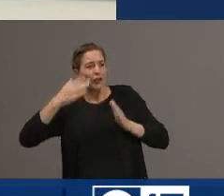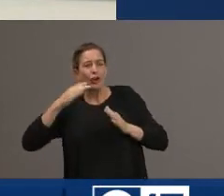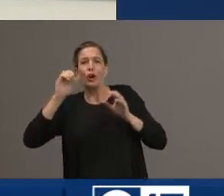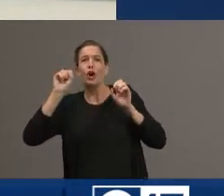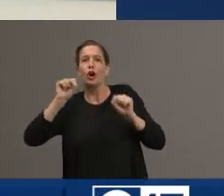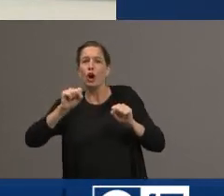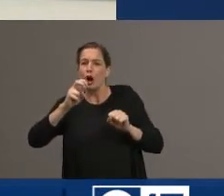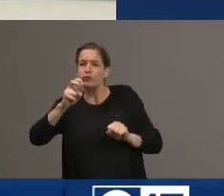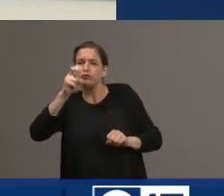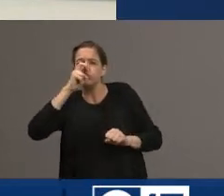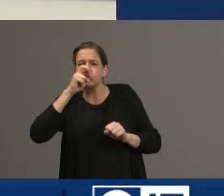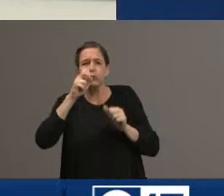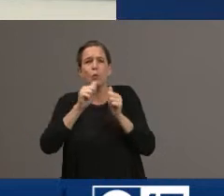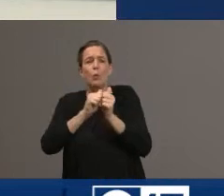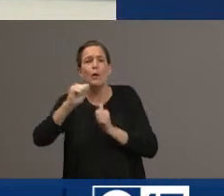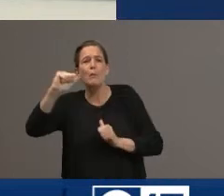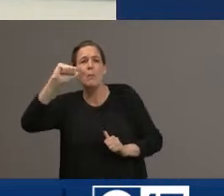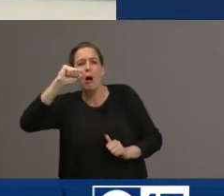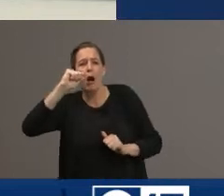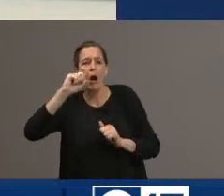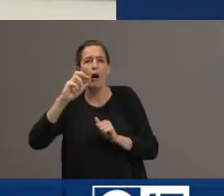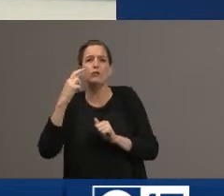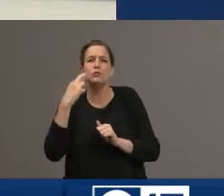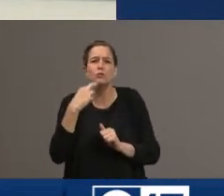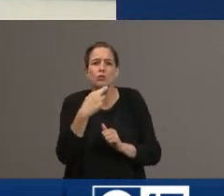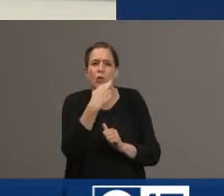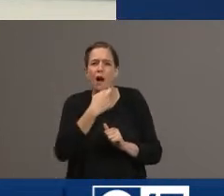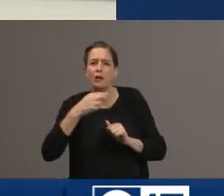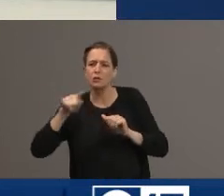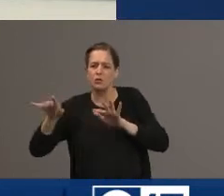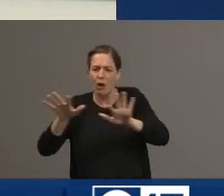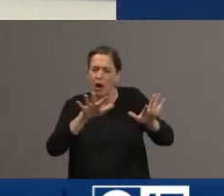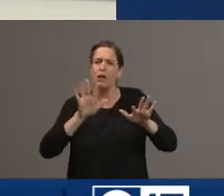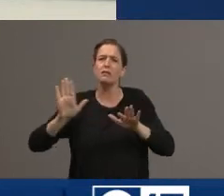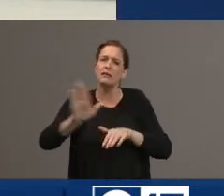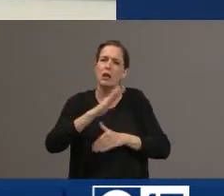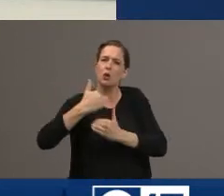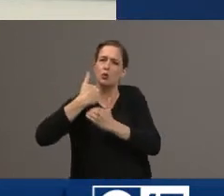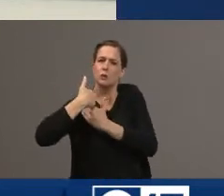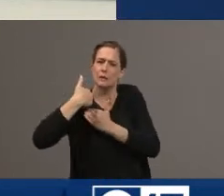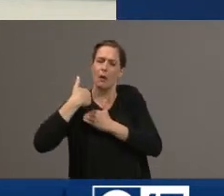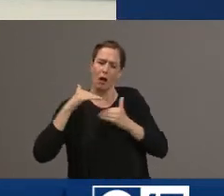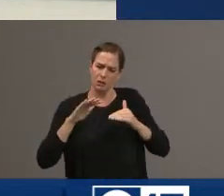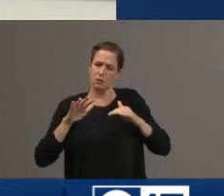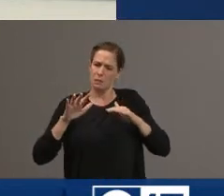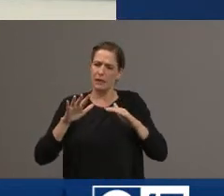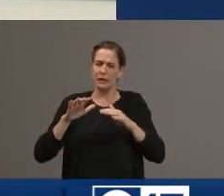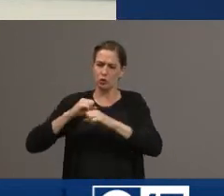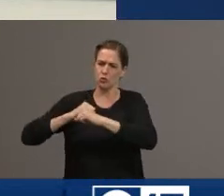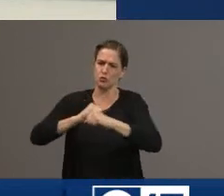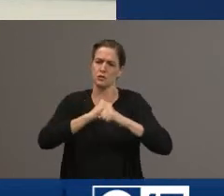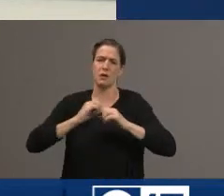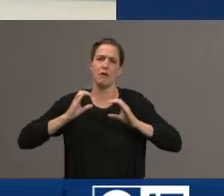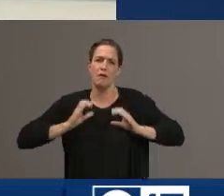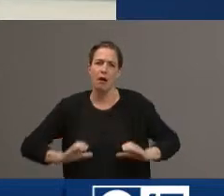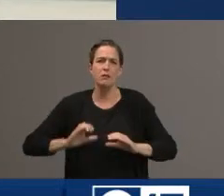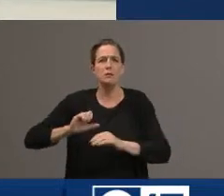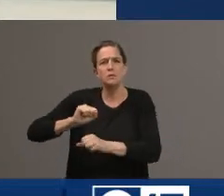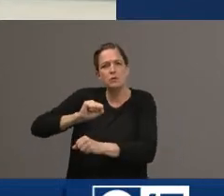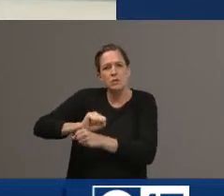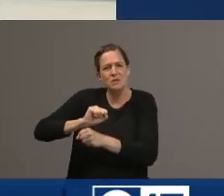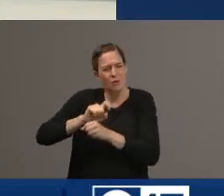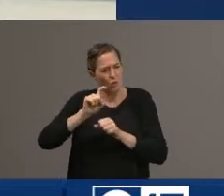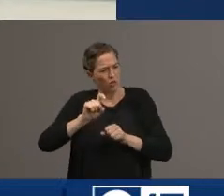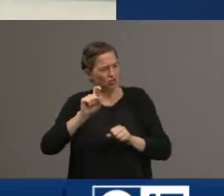have been wearing a mask and setting an example weeks ago when these numbers were trending this way? What I would, if I could point out something I would